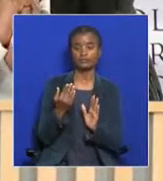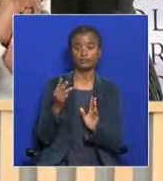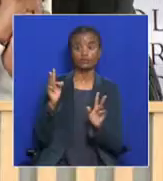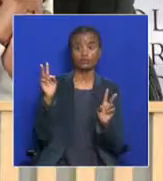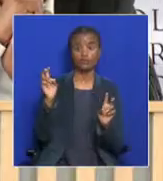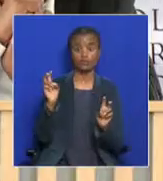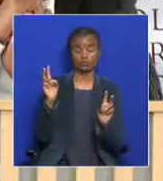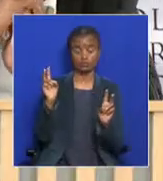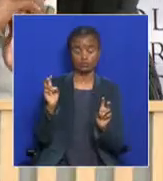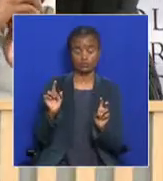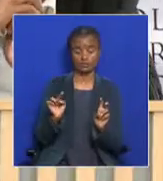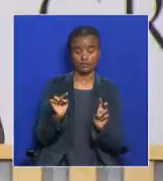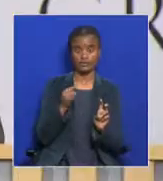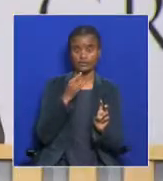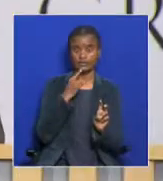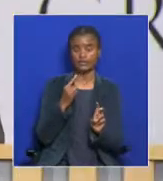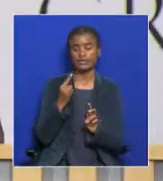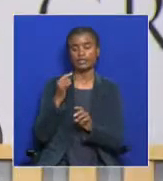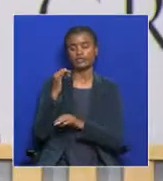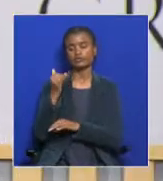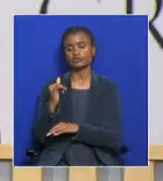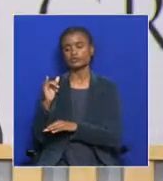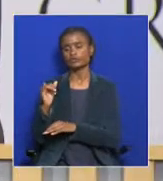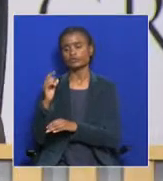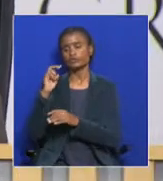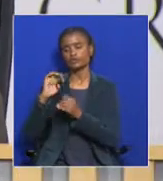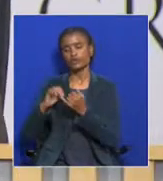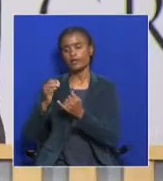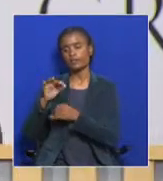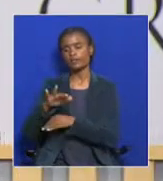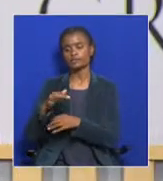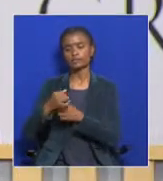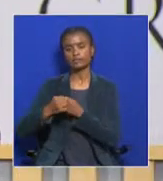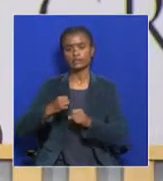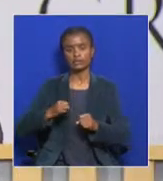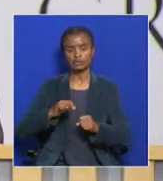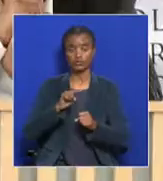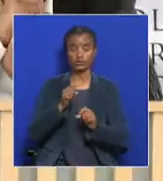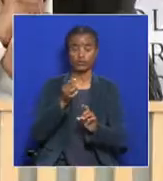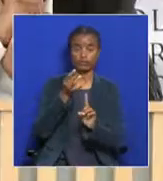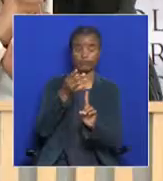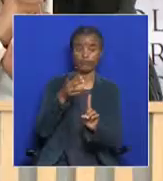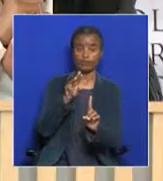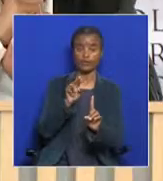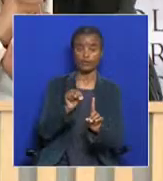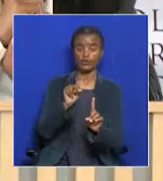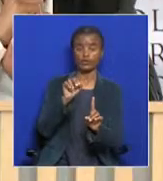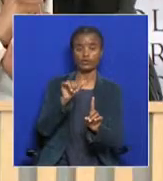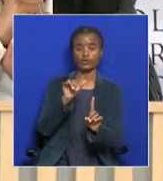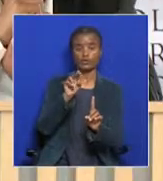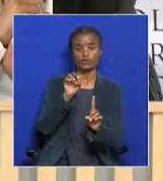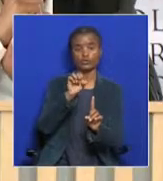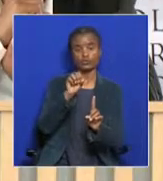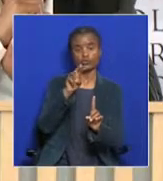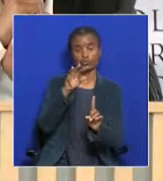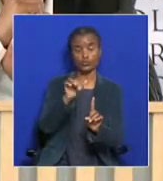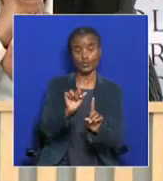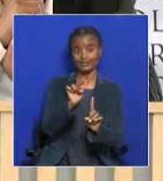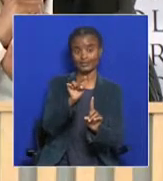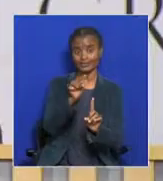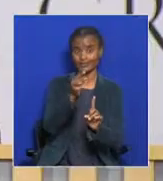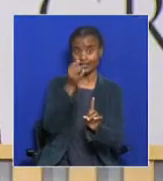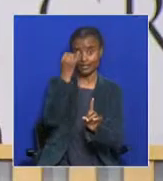you informed Brigadier Nyuswa of this, and he's the one who came up with the idea that the exhibits be stored at Port